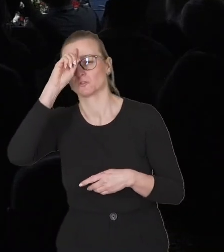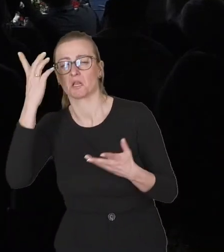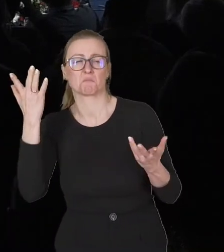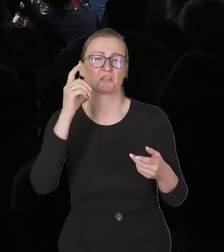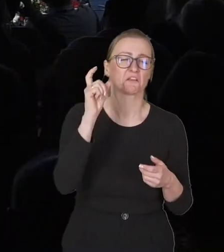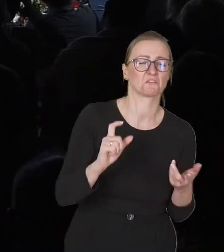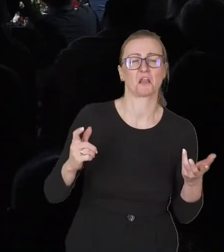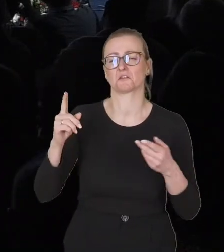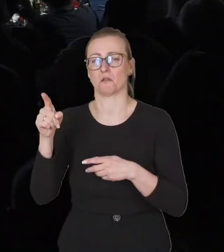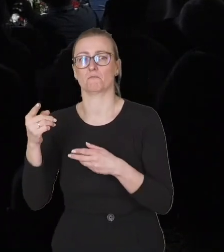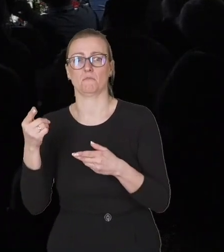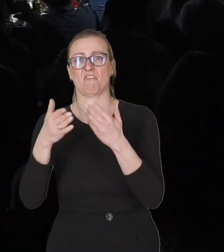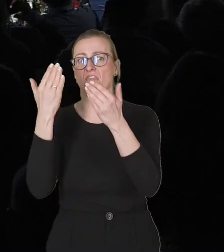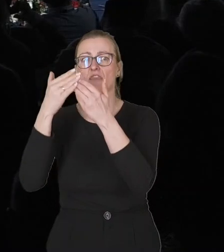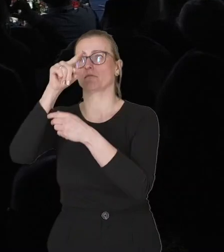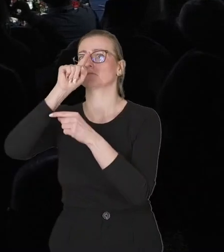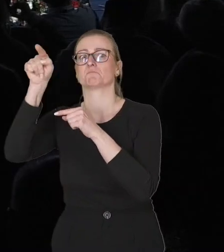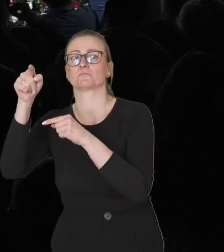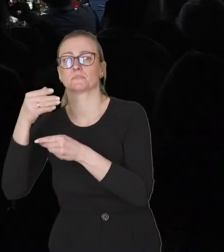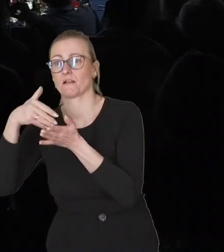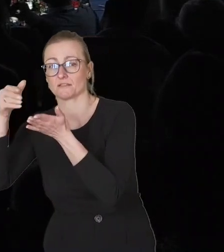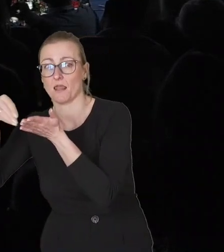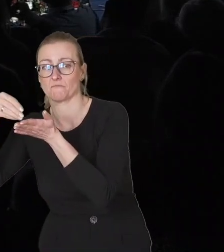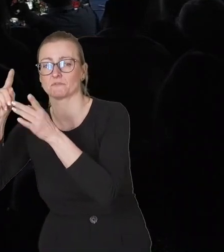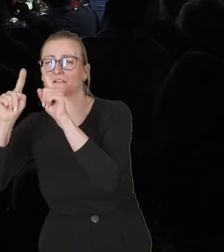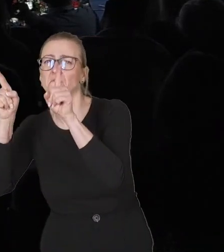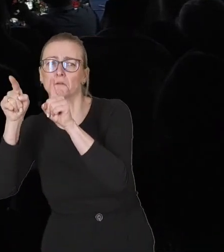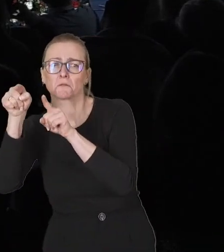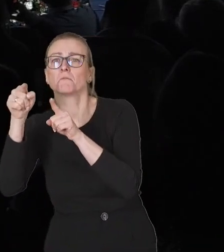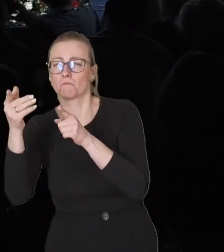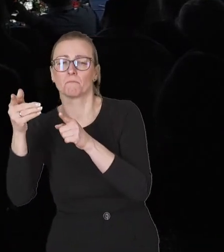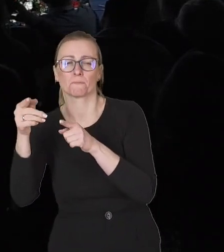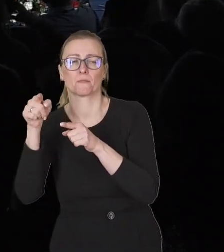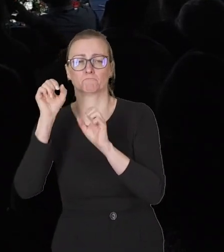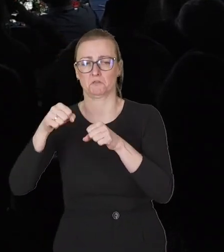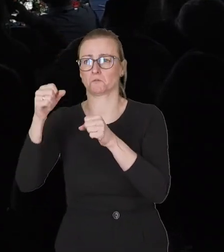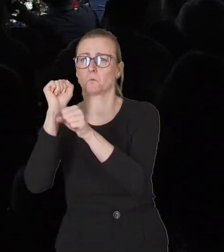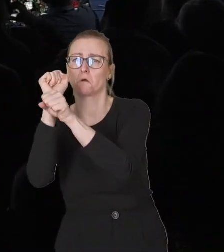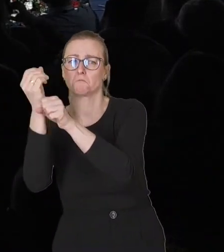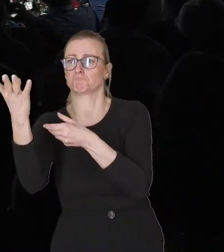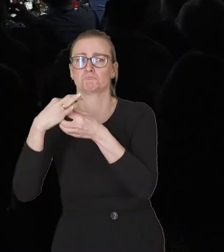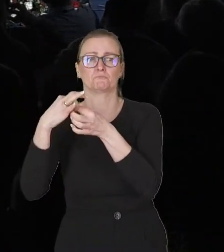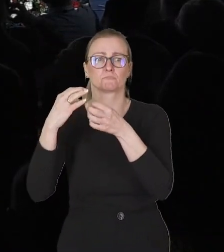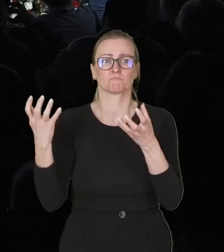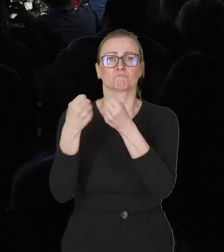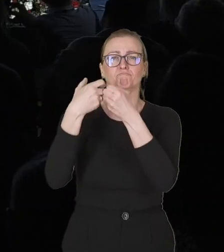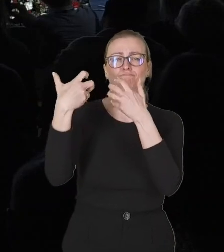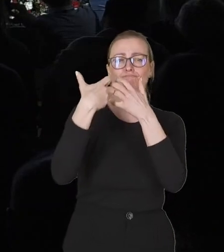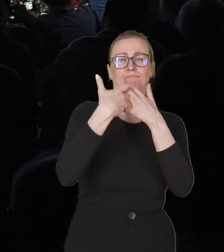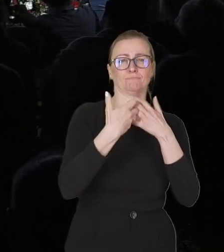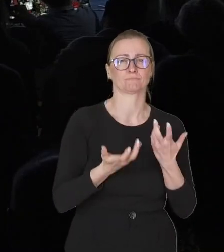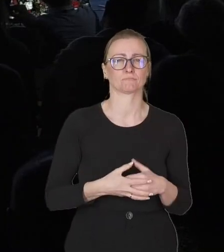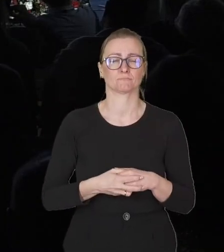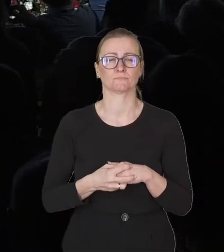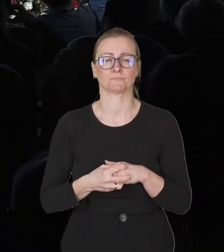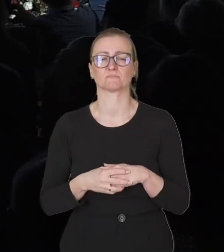welcome even more single market, like for example in the finance services or in the military sector. It's something that is also needed